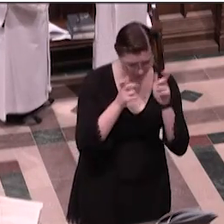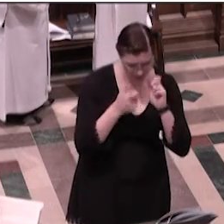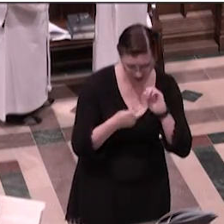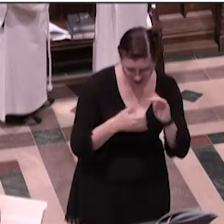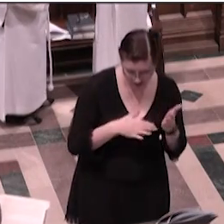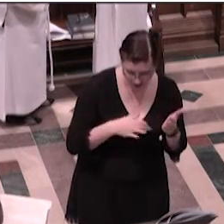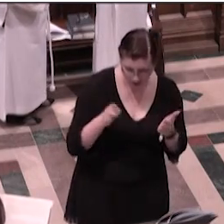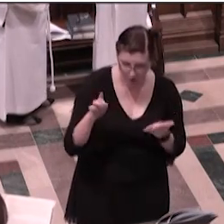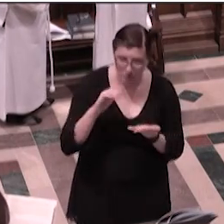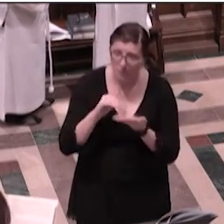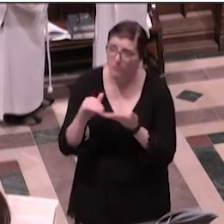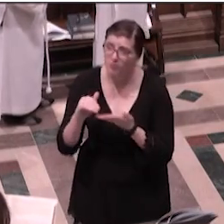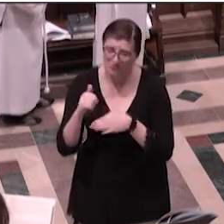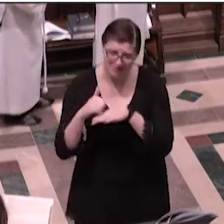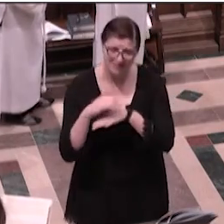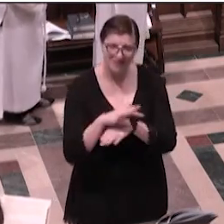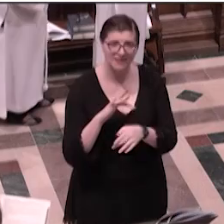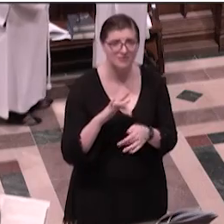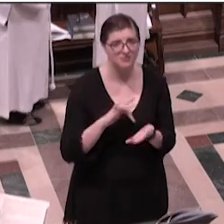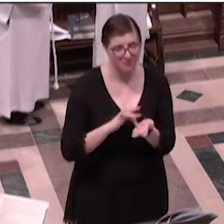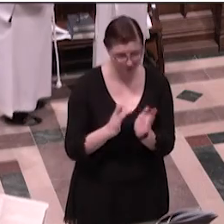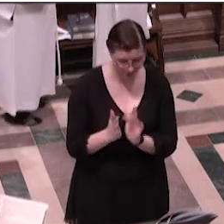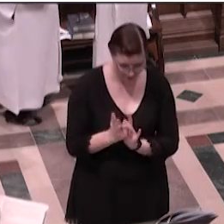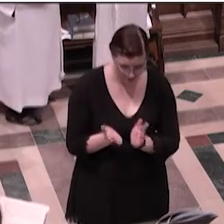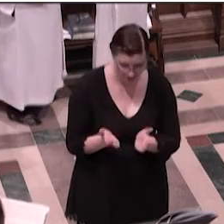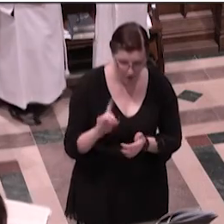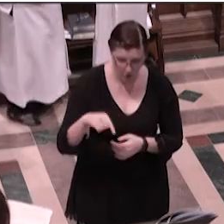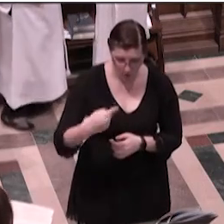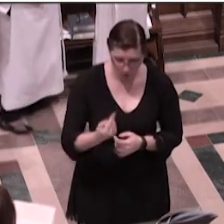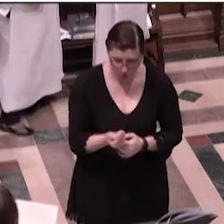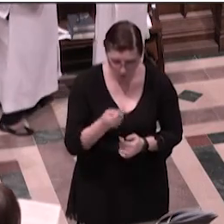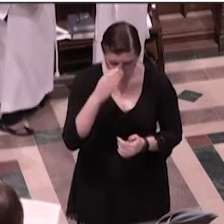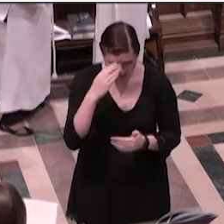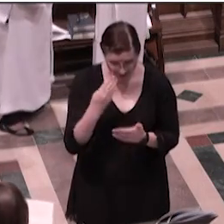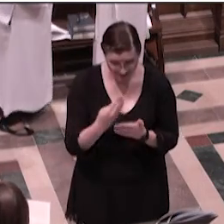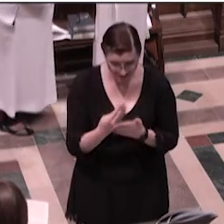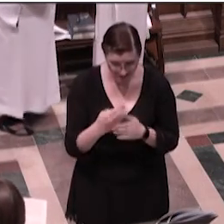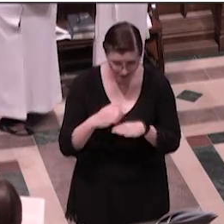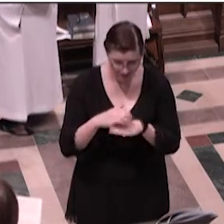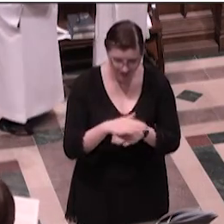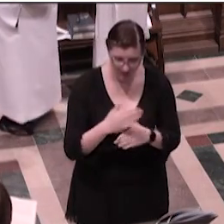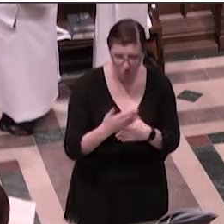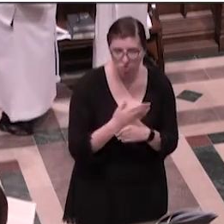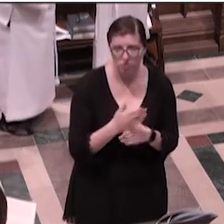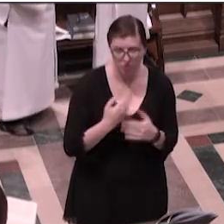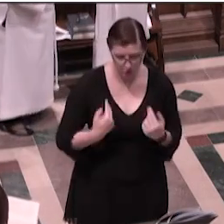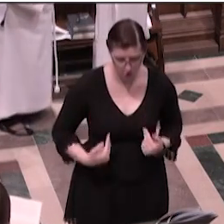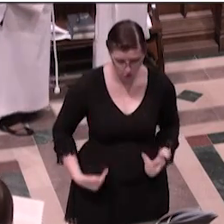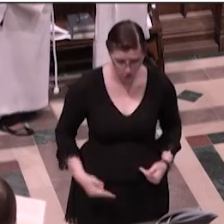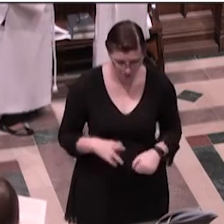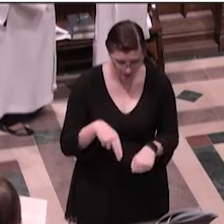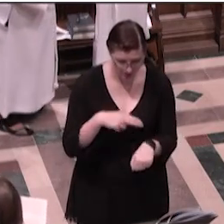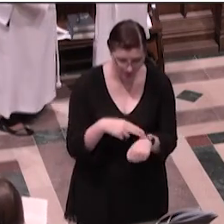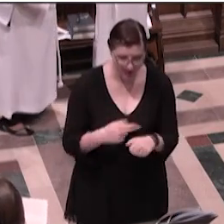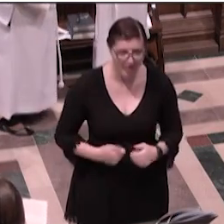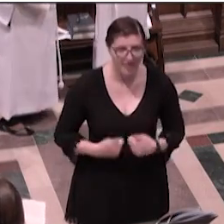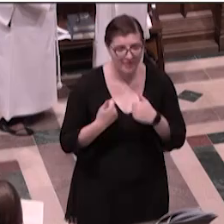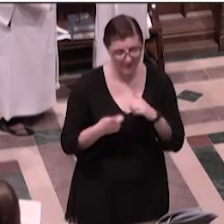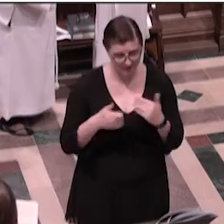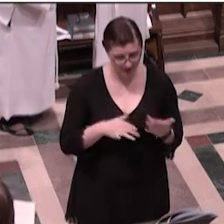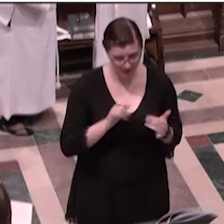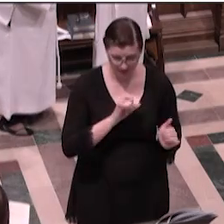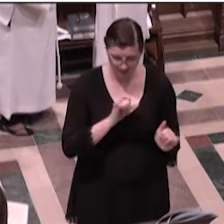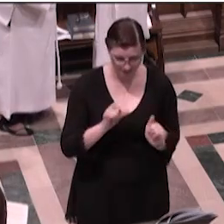you, in your mercy, sent Jesus Christ, your only and eternal Son, to share our human nature, to live and die as one of